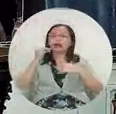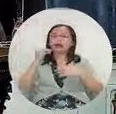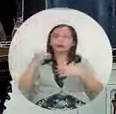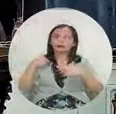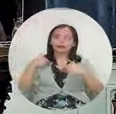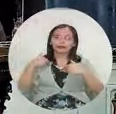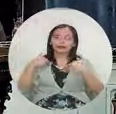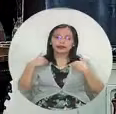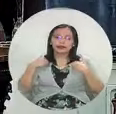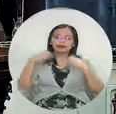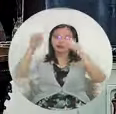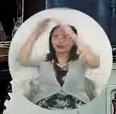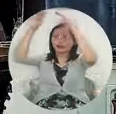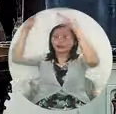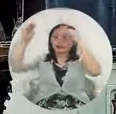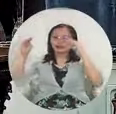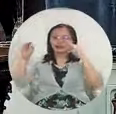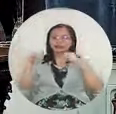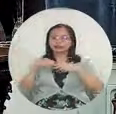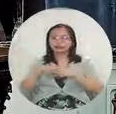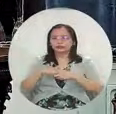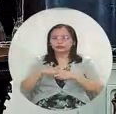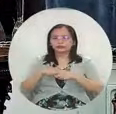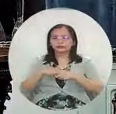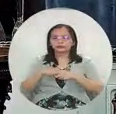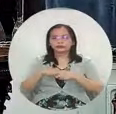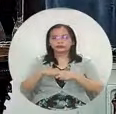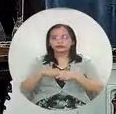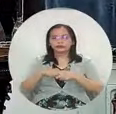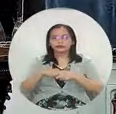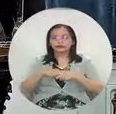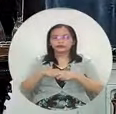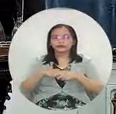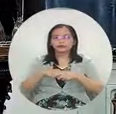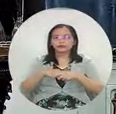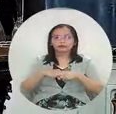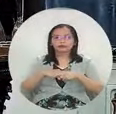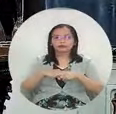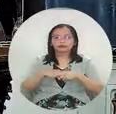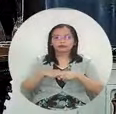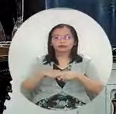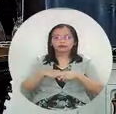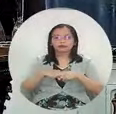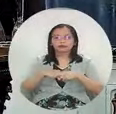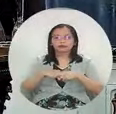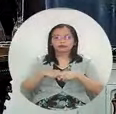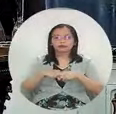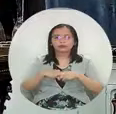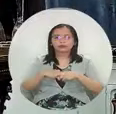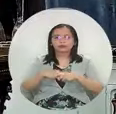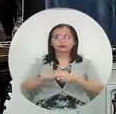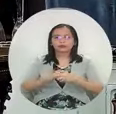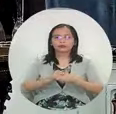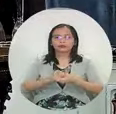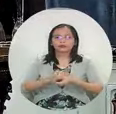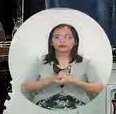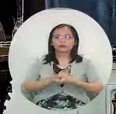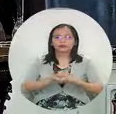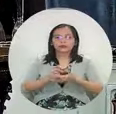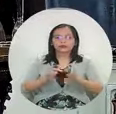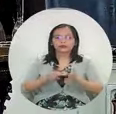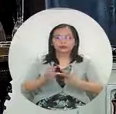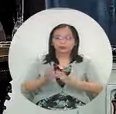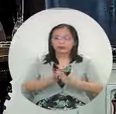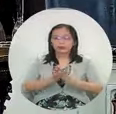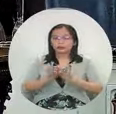will come again and receive you unto myself, that where I am,